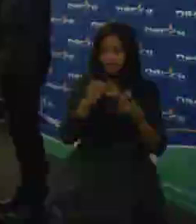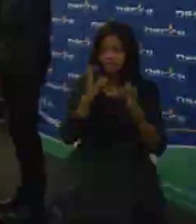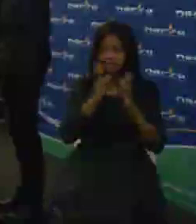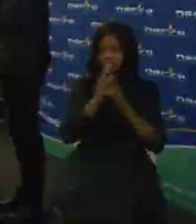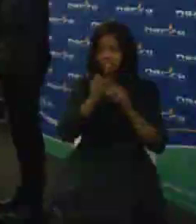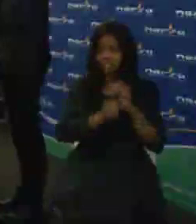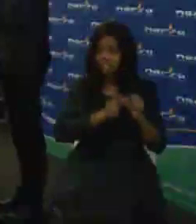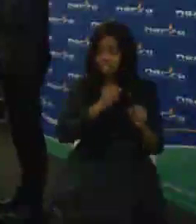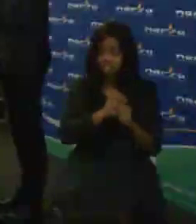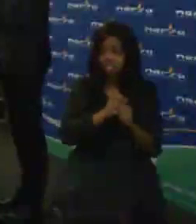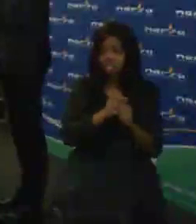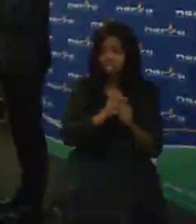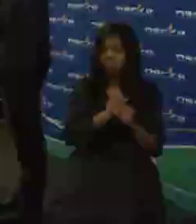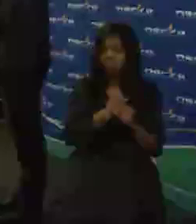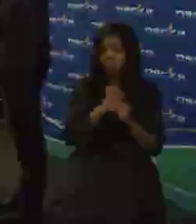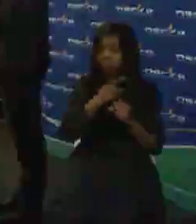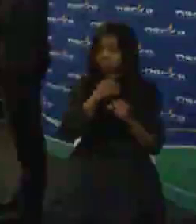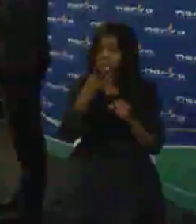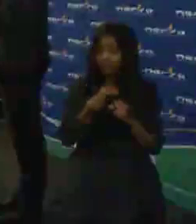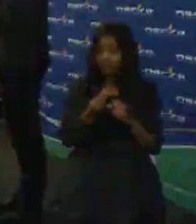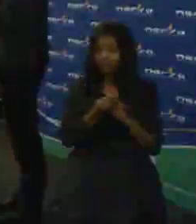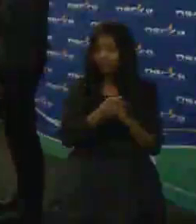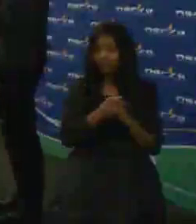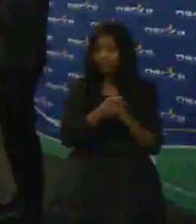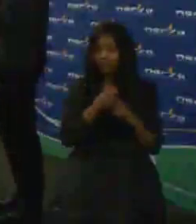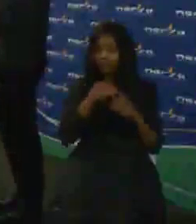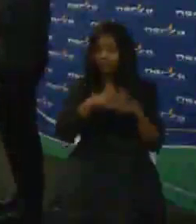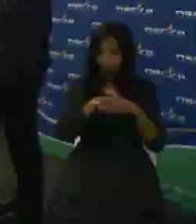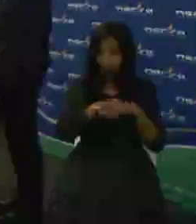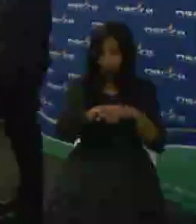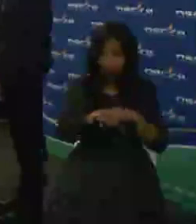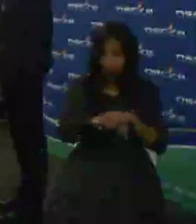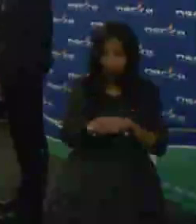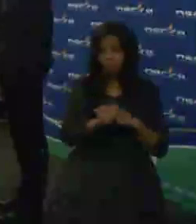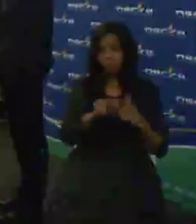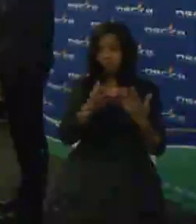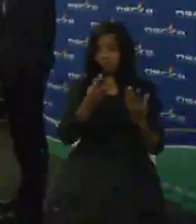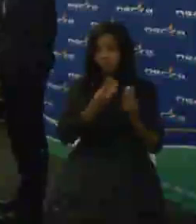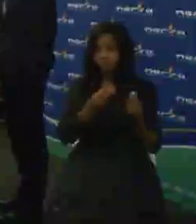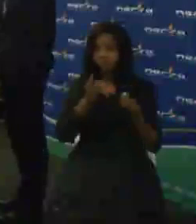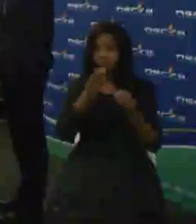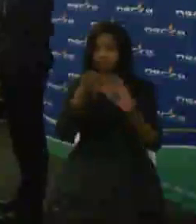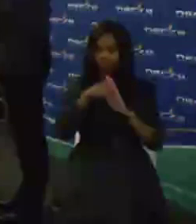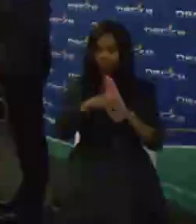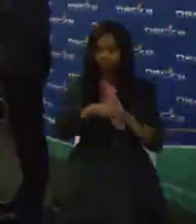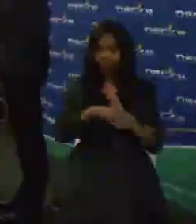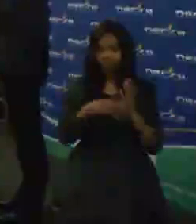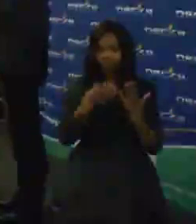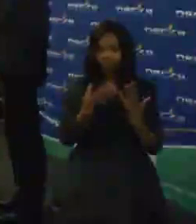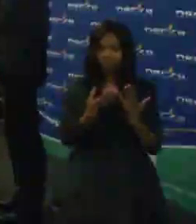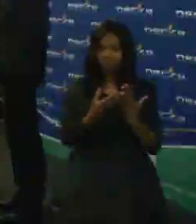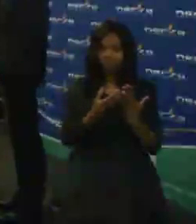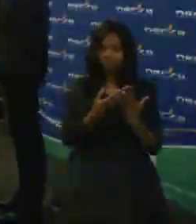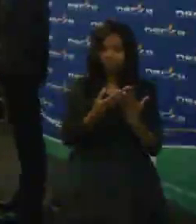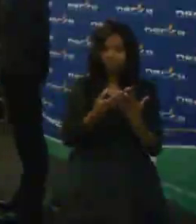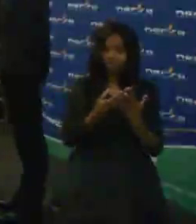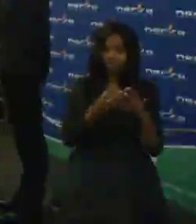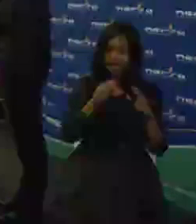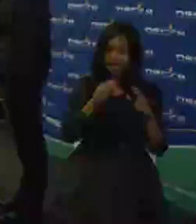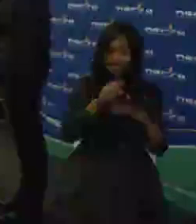years, they have borne the brunt of inefficient